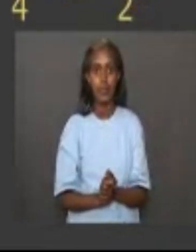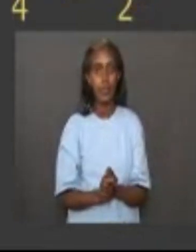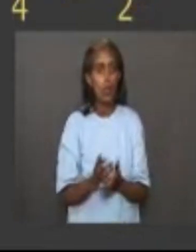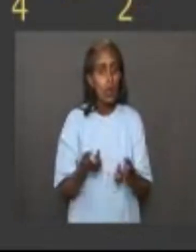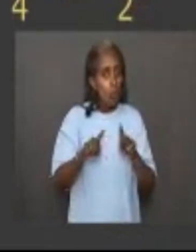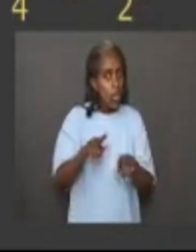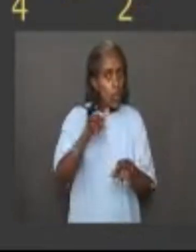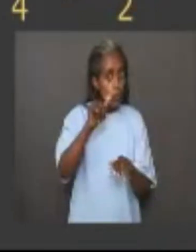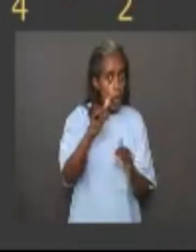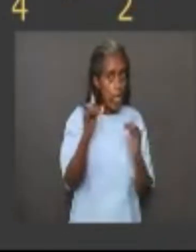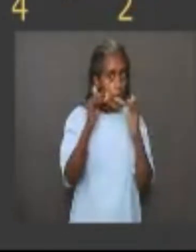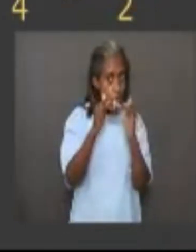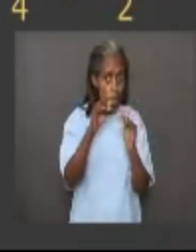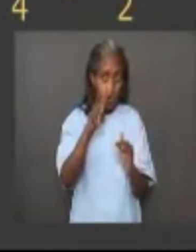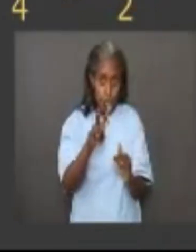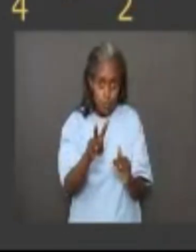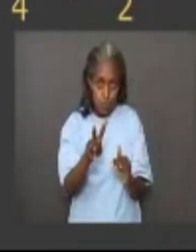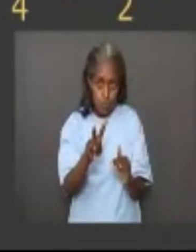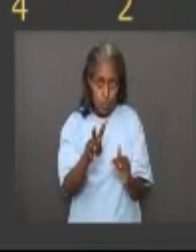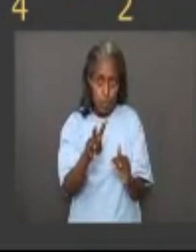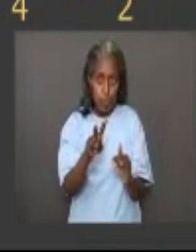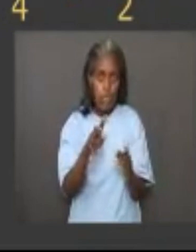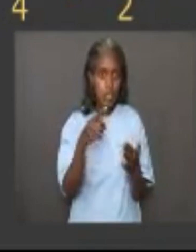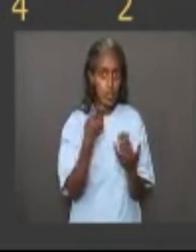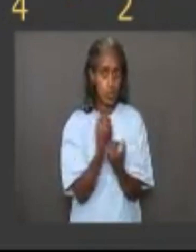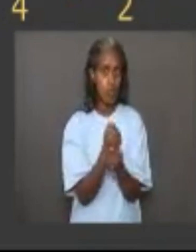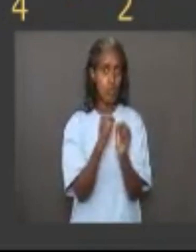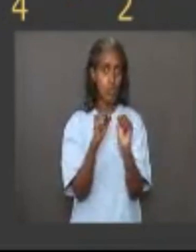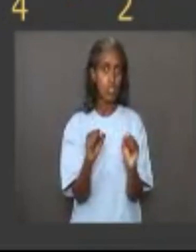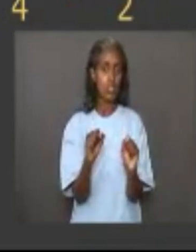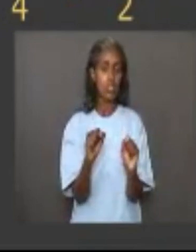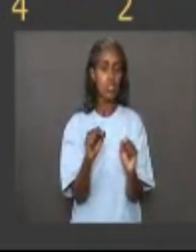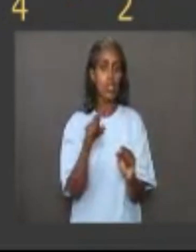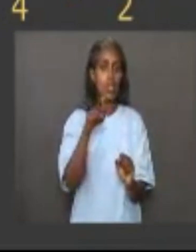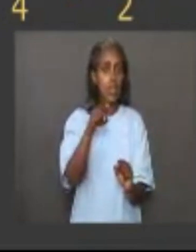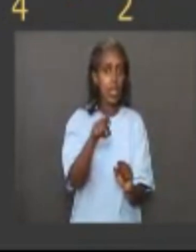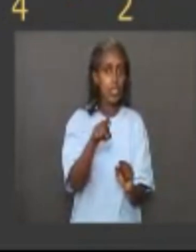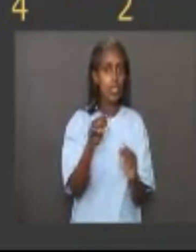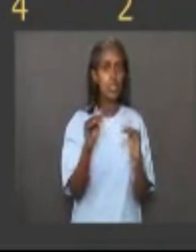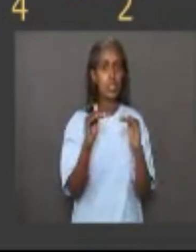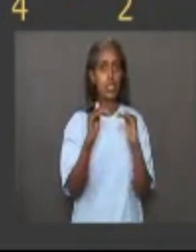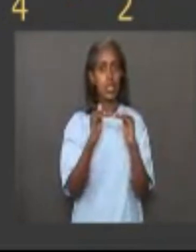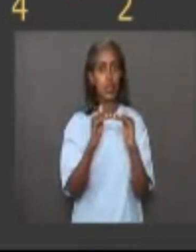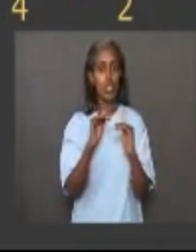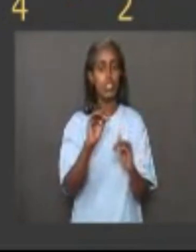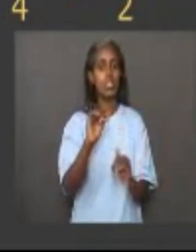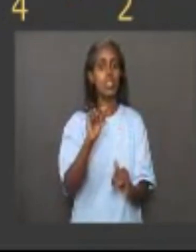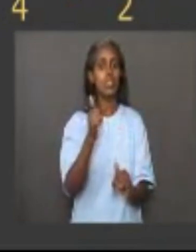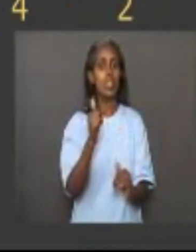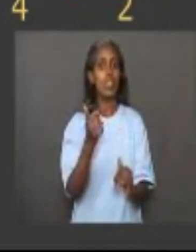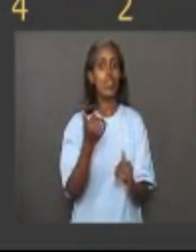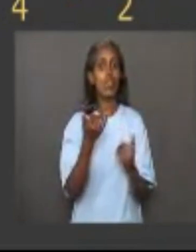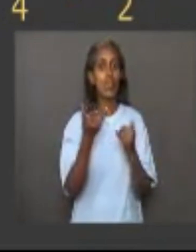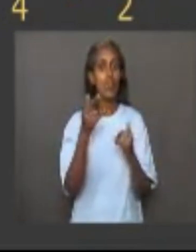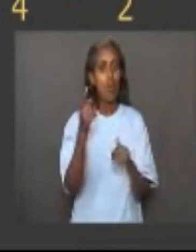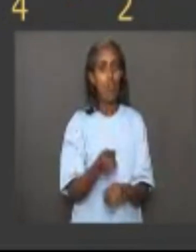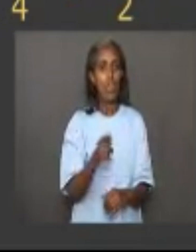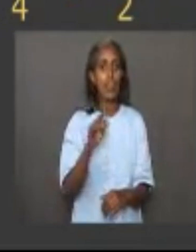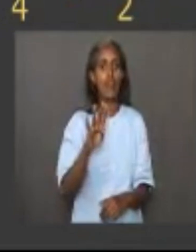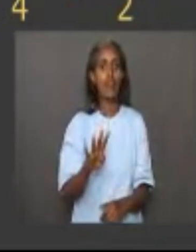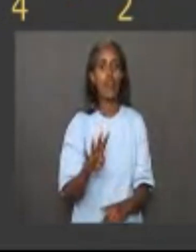When y equals 2, its solution is x equals 10 over